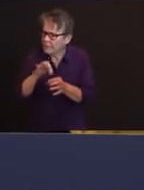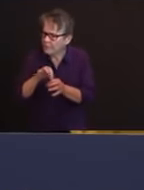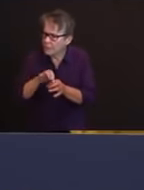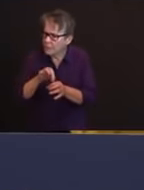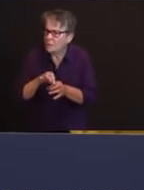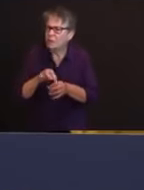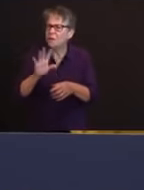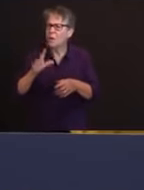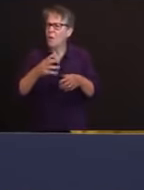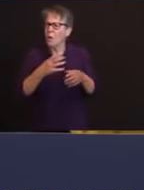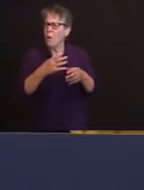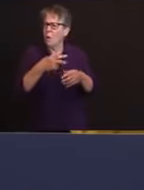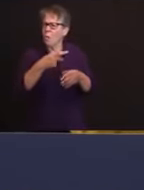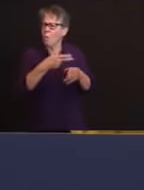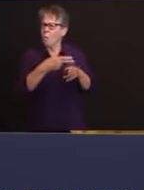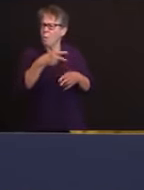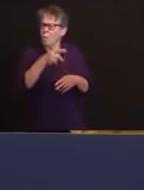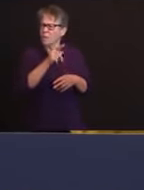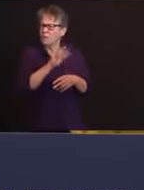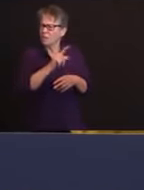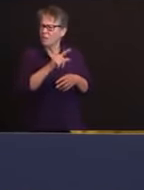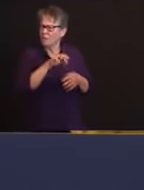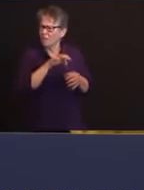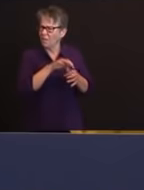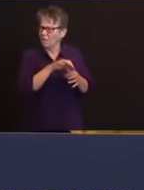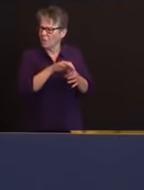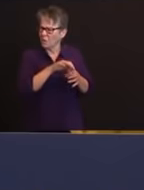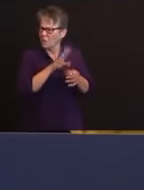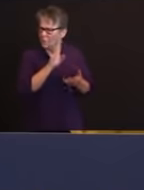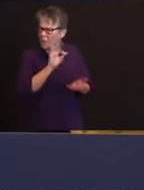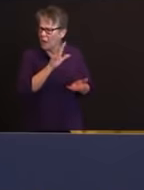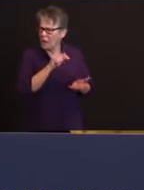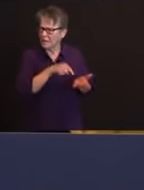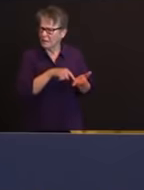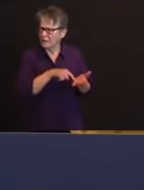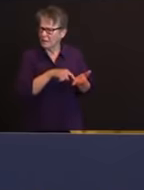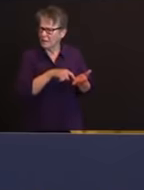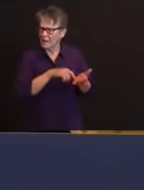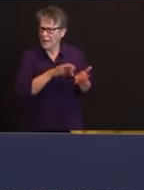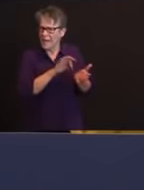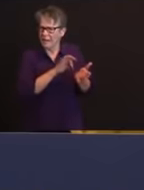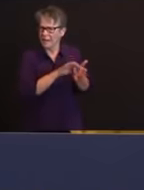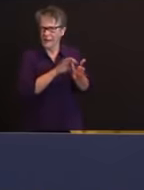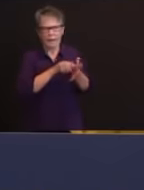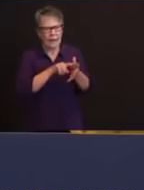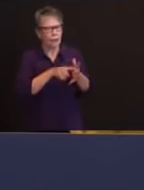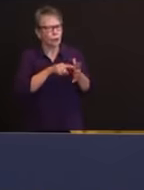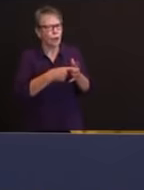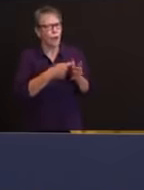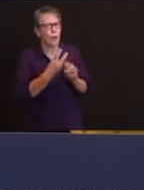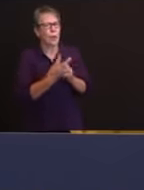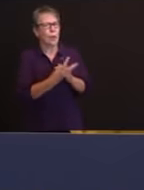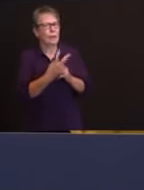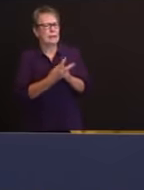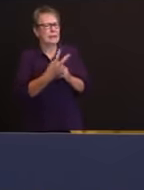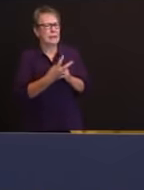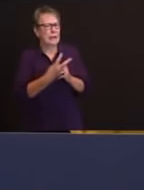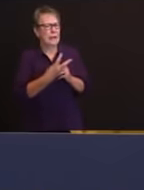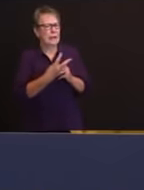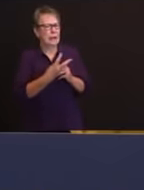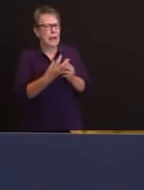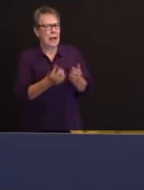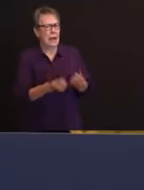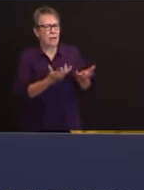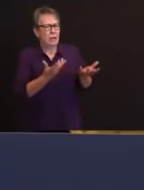have been received? Provisionals, we don't start counting till Wednesday, so I don't have a number there, and I don't have a number on cures, but we can follow